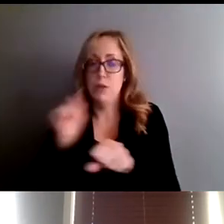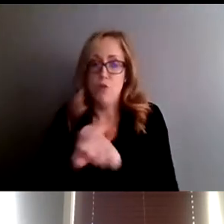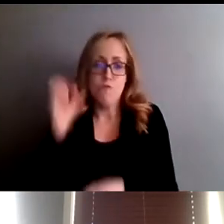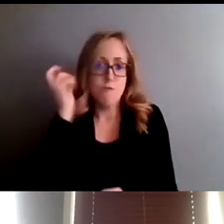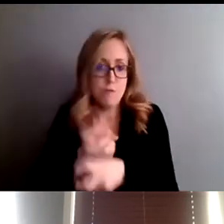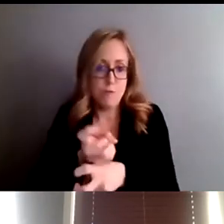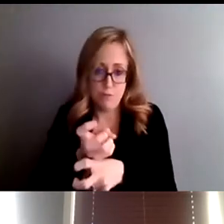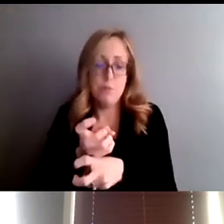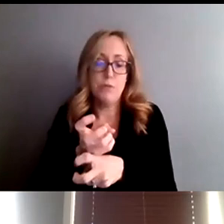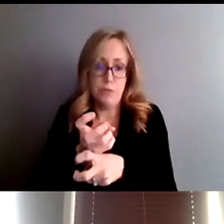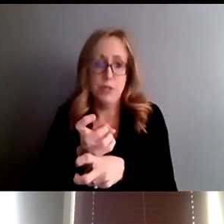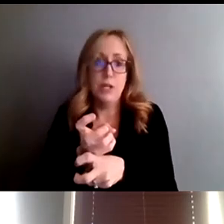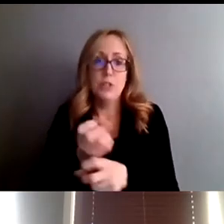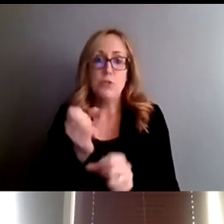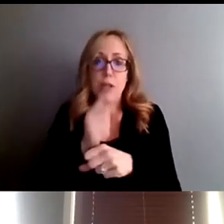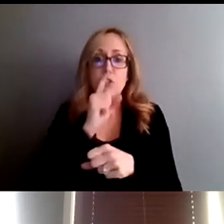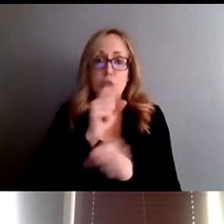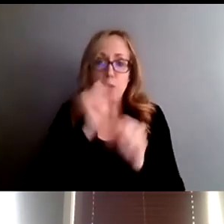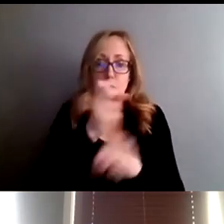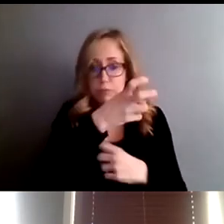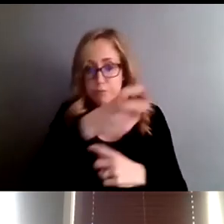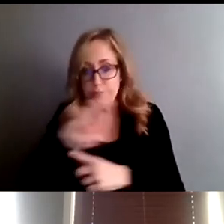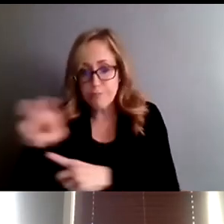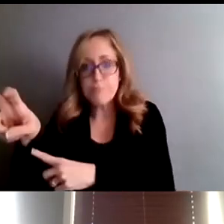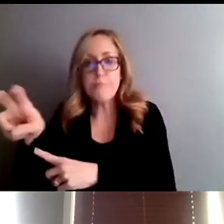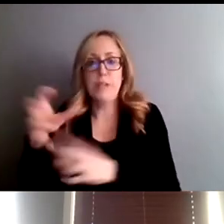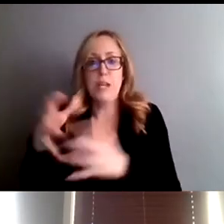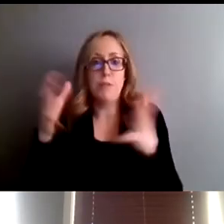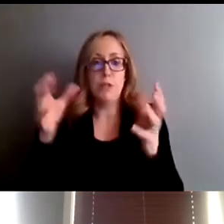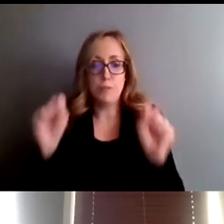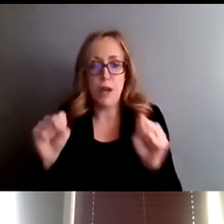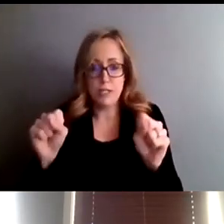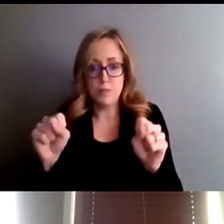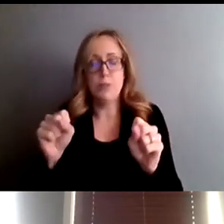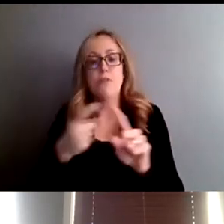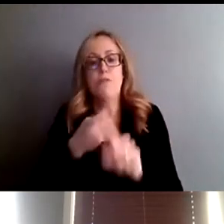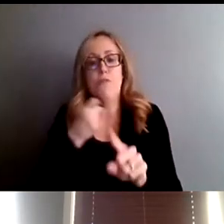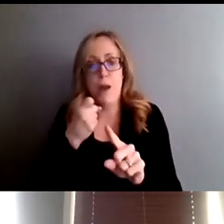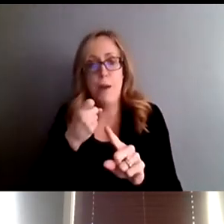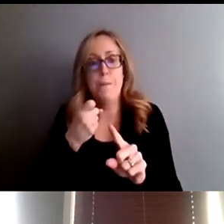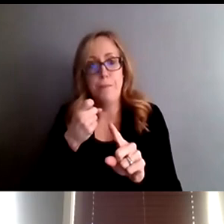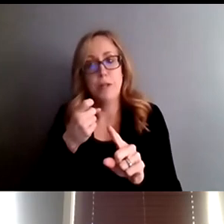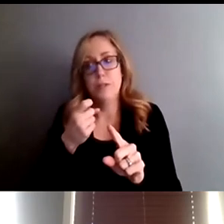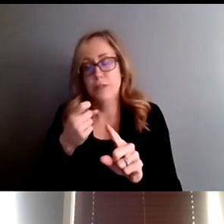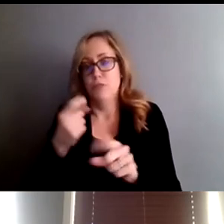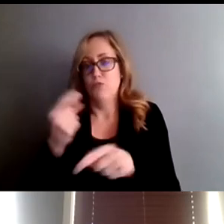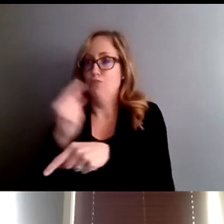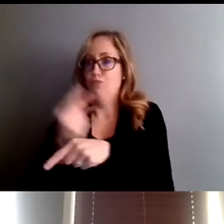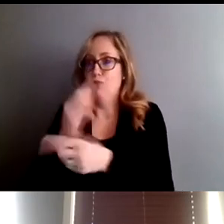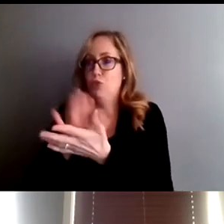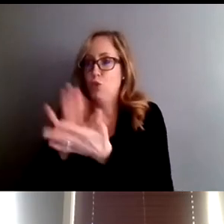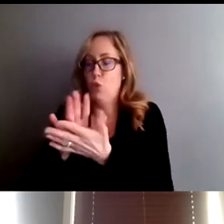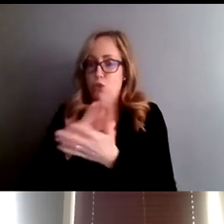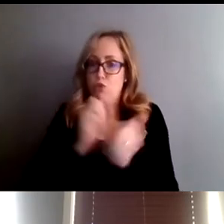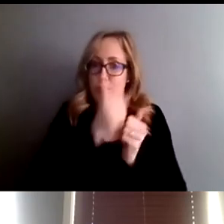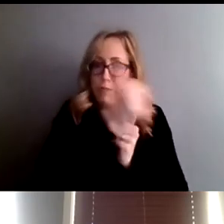sure that we could transition as well as we could to this remote learning environment. Families, it's been an extraordinary